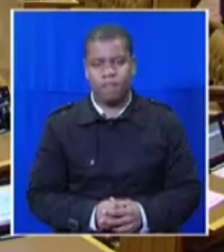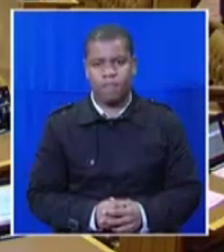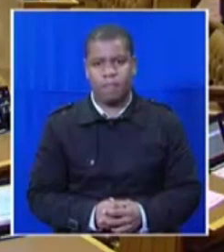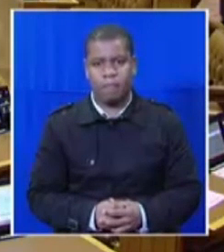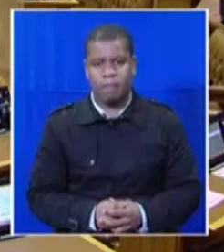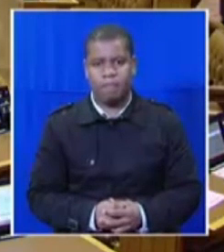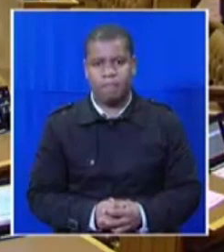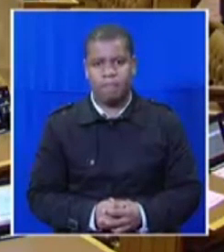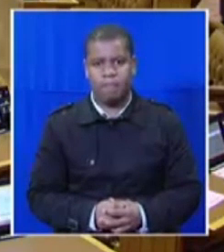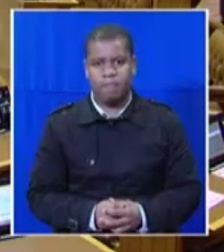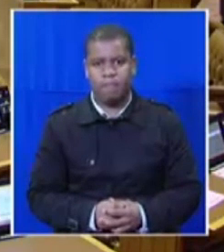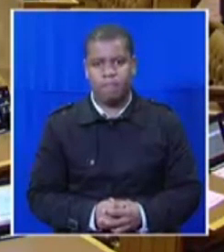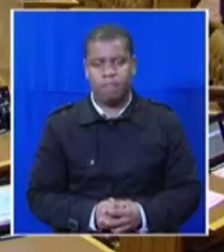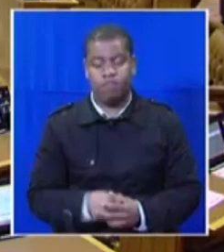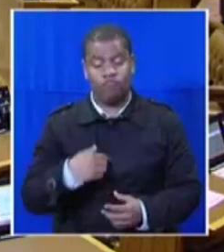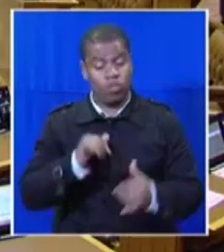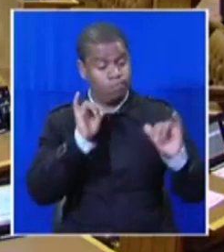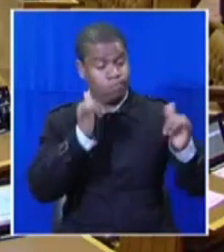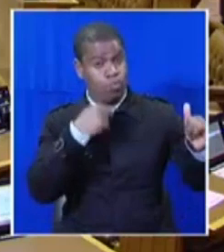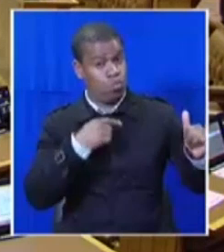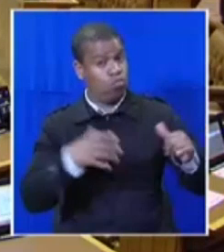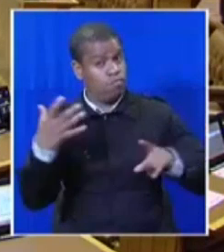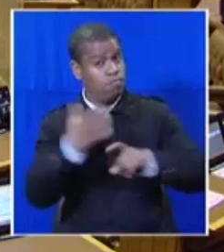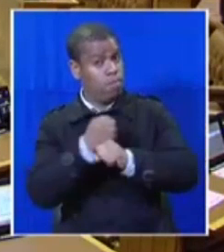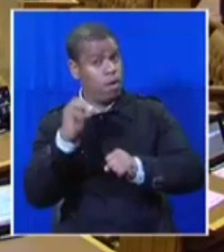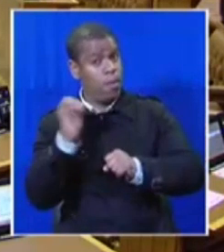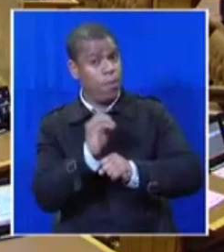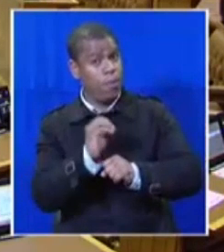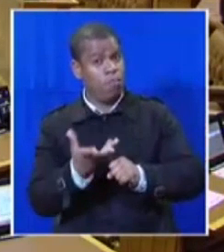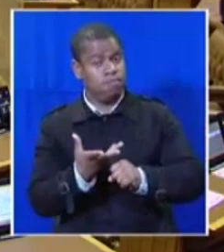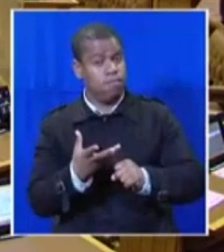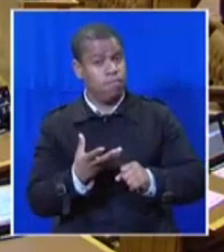What did you achieve as you are celebrating? Nothing! Cowards!